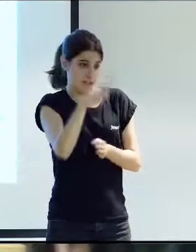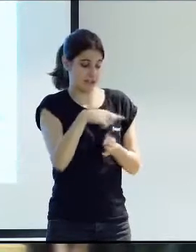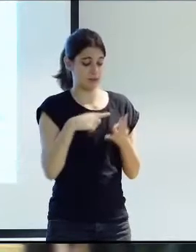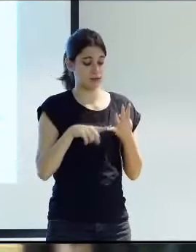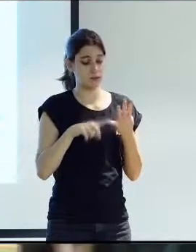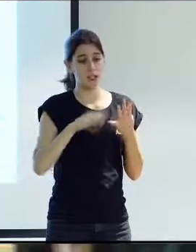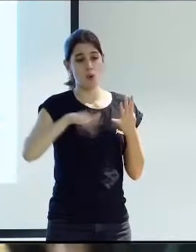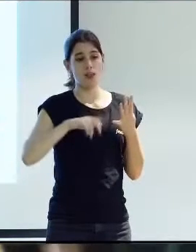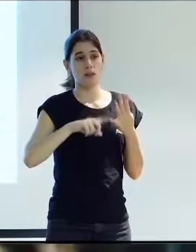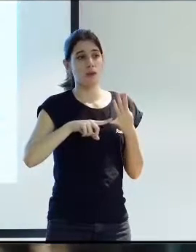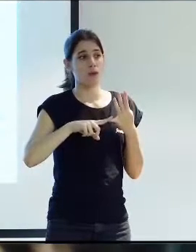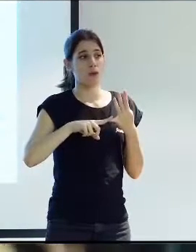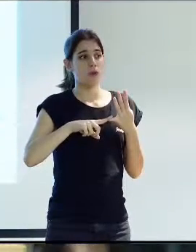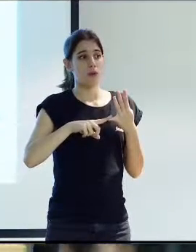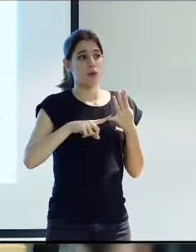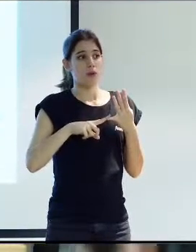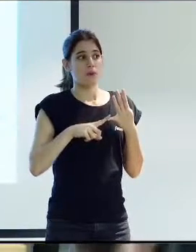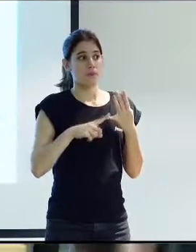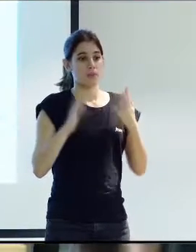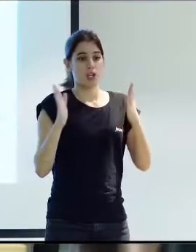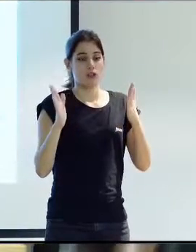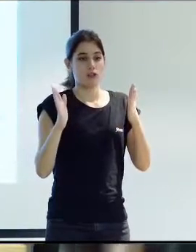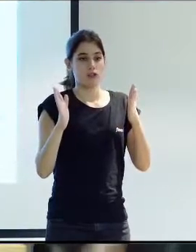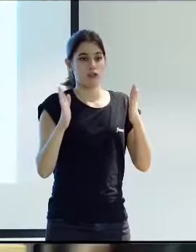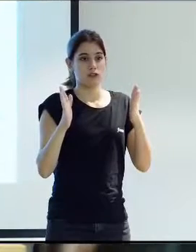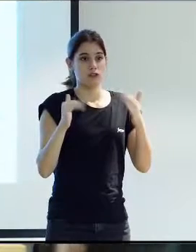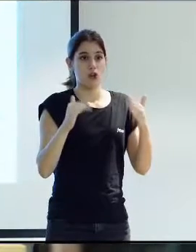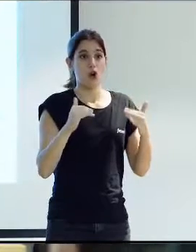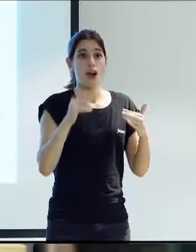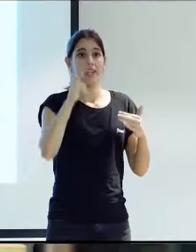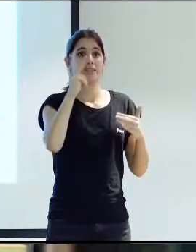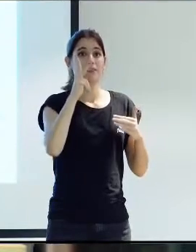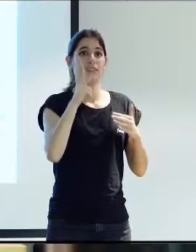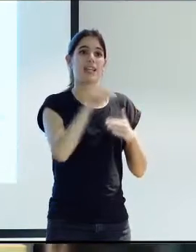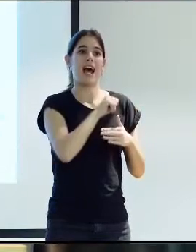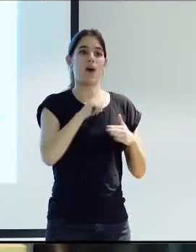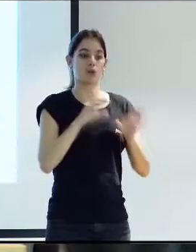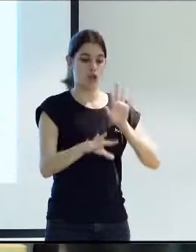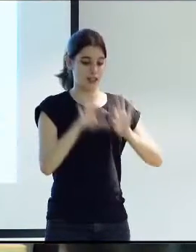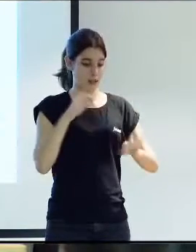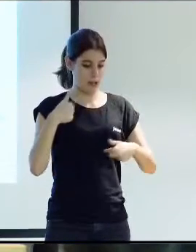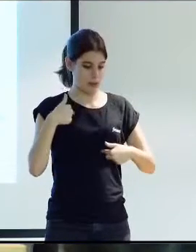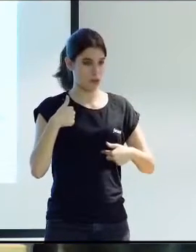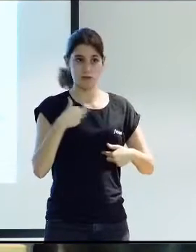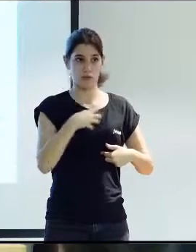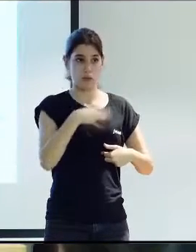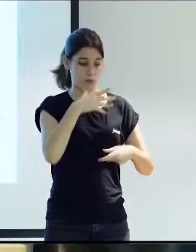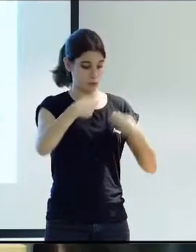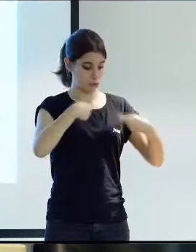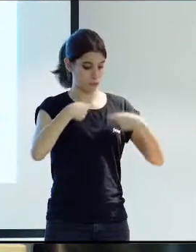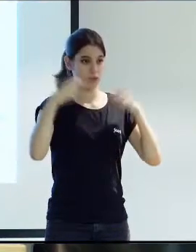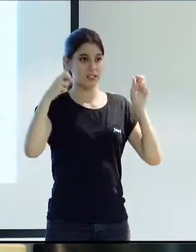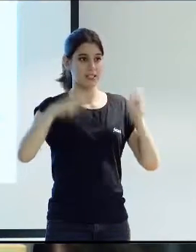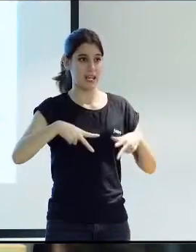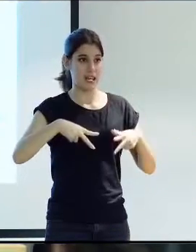tell you about that? And then do not have the possibility to exercise self-determination because we do